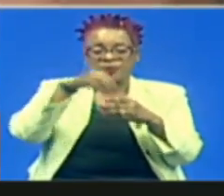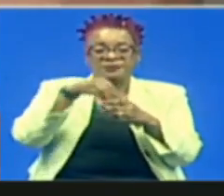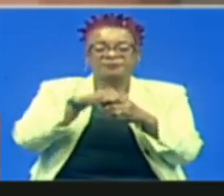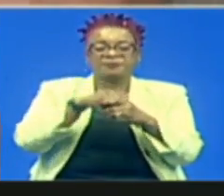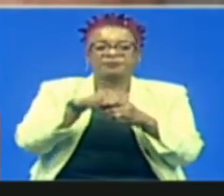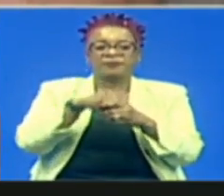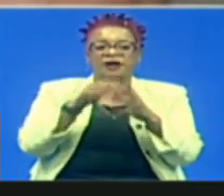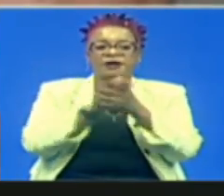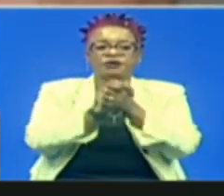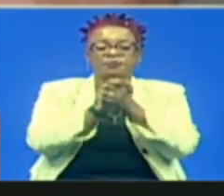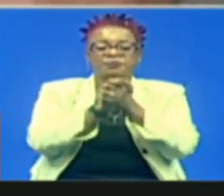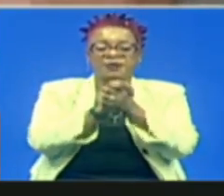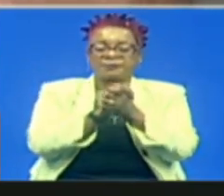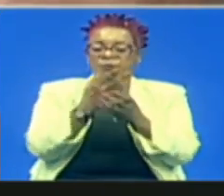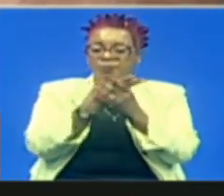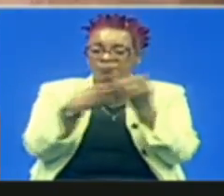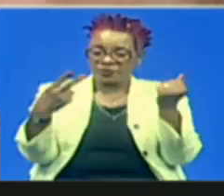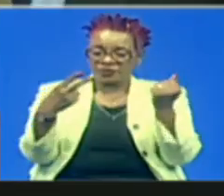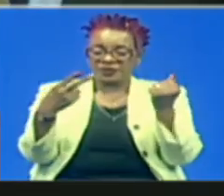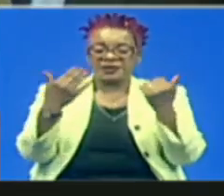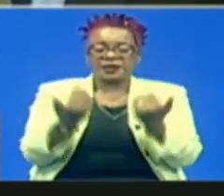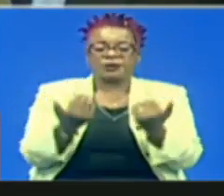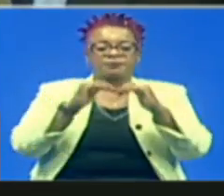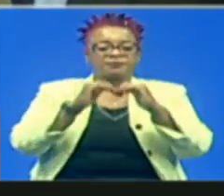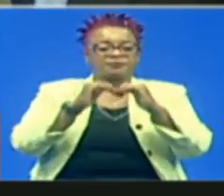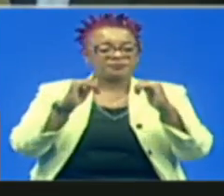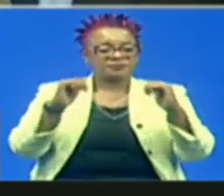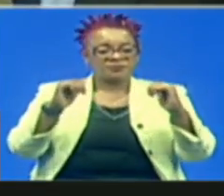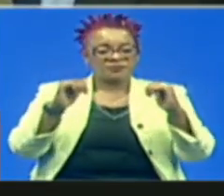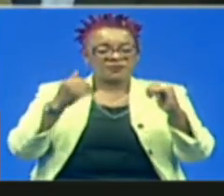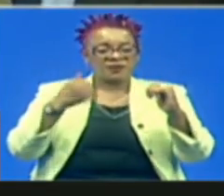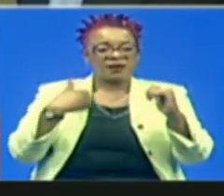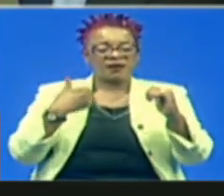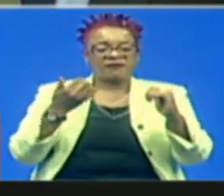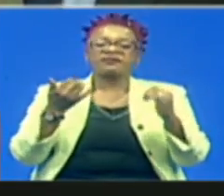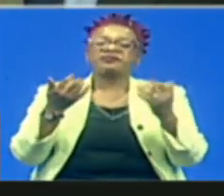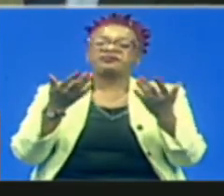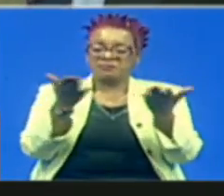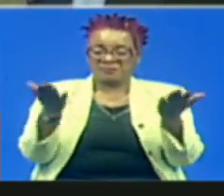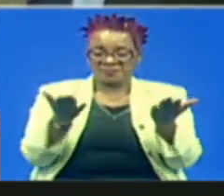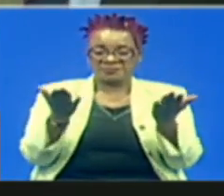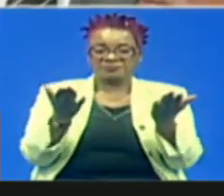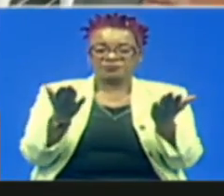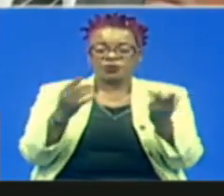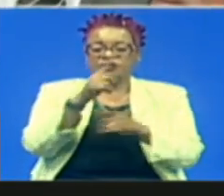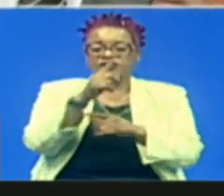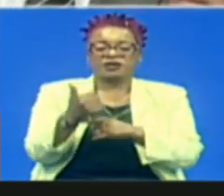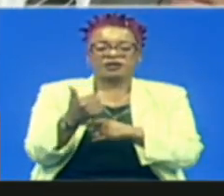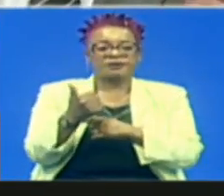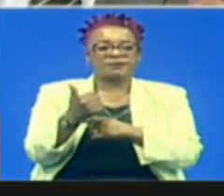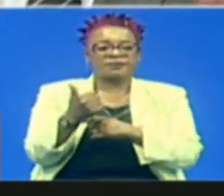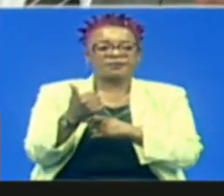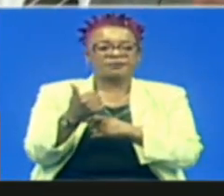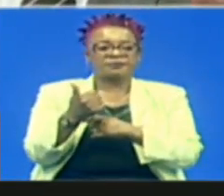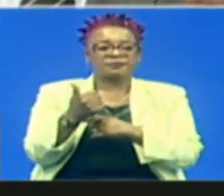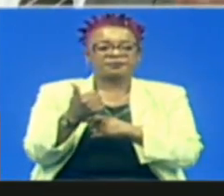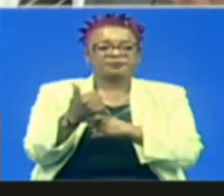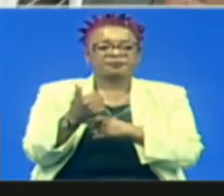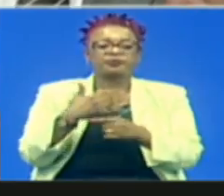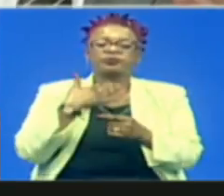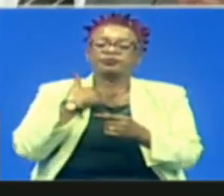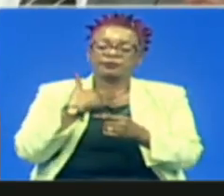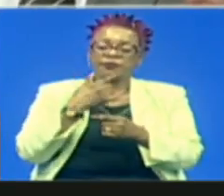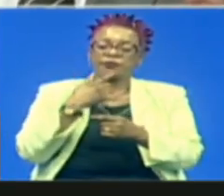House, both sides have, for most part, kept their gun barrels trained on each other. So we want to categorically tell